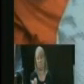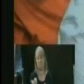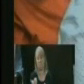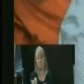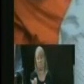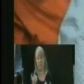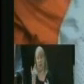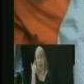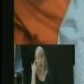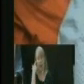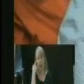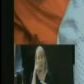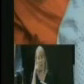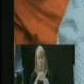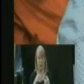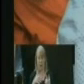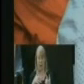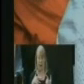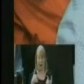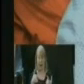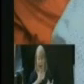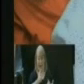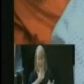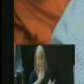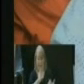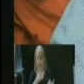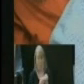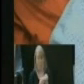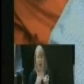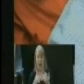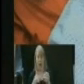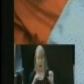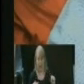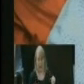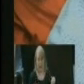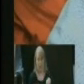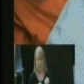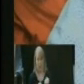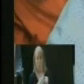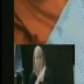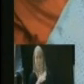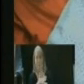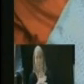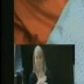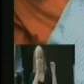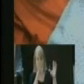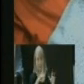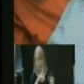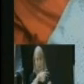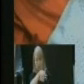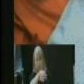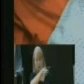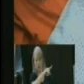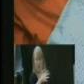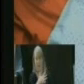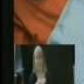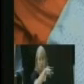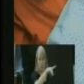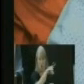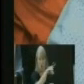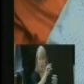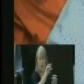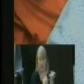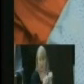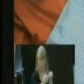when I feel supported, I'm better able to support my teachers, and my teachers are better able to support